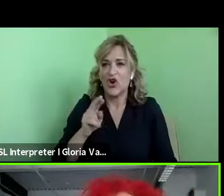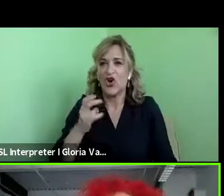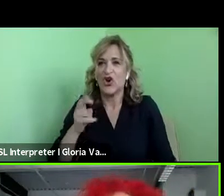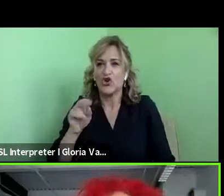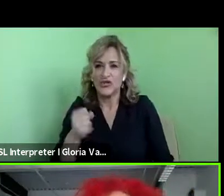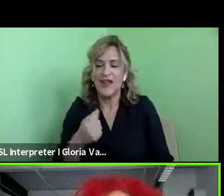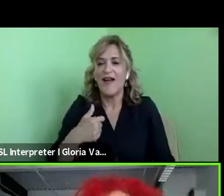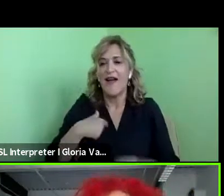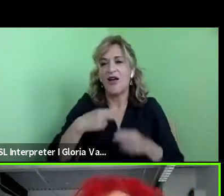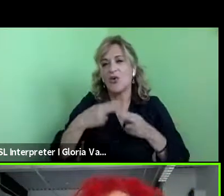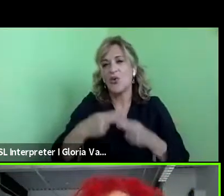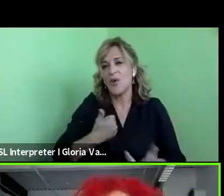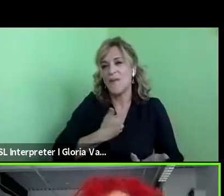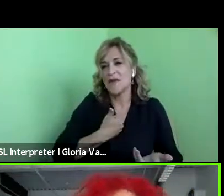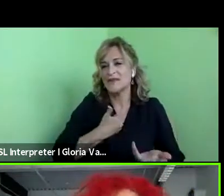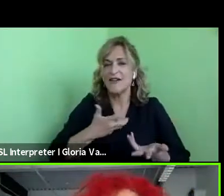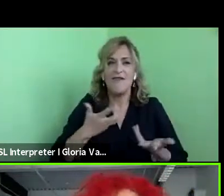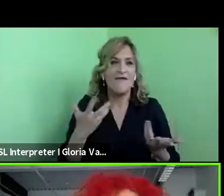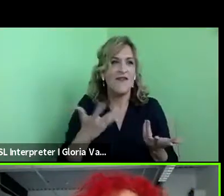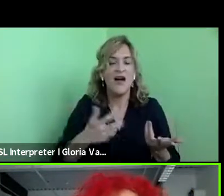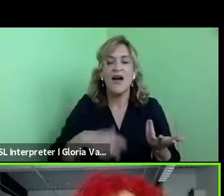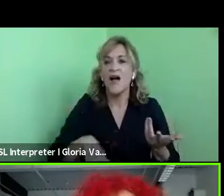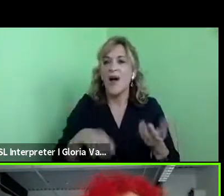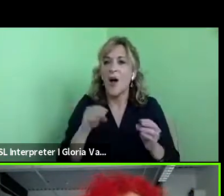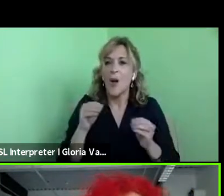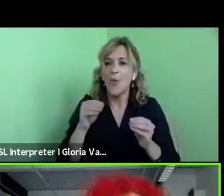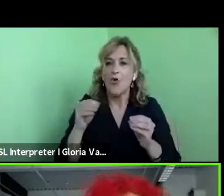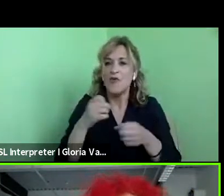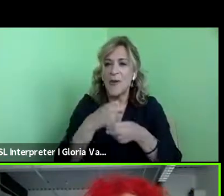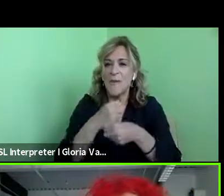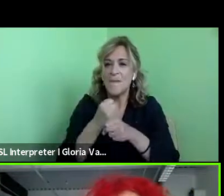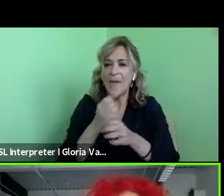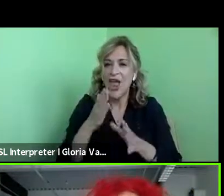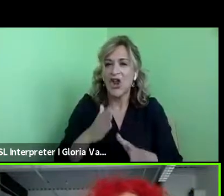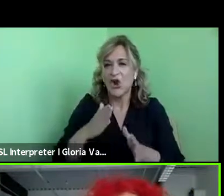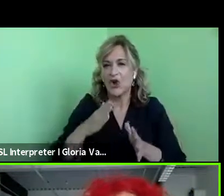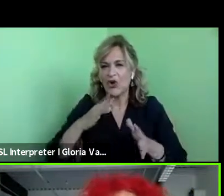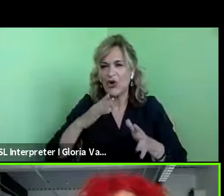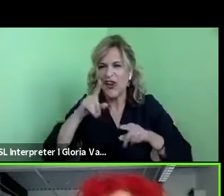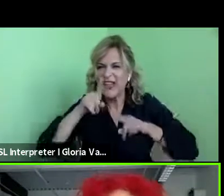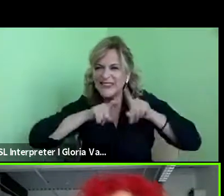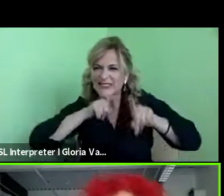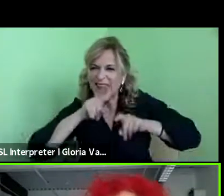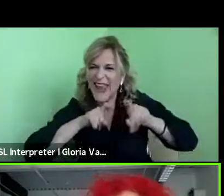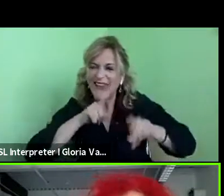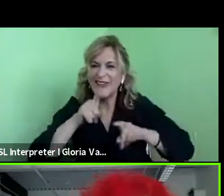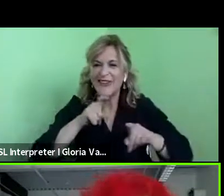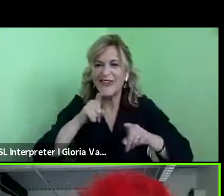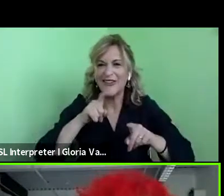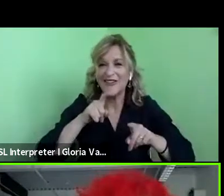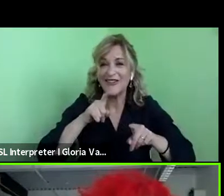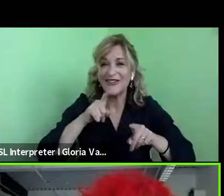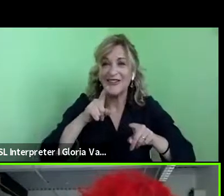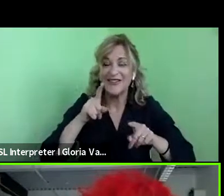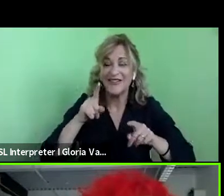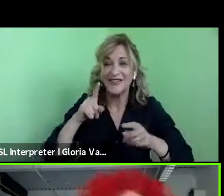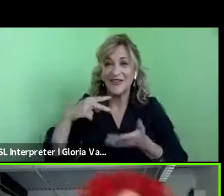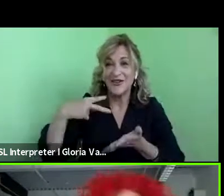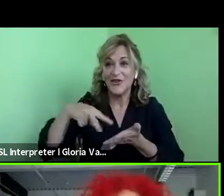I consider myself a movement maker, instigator, choreographer by